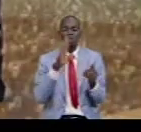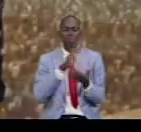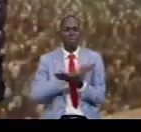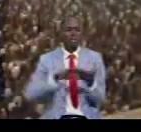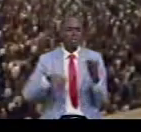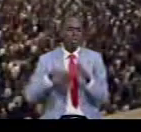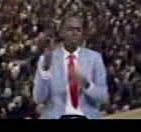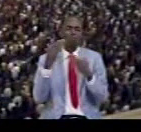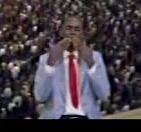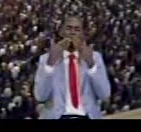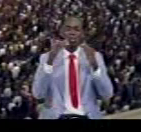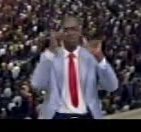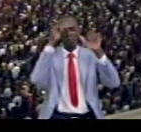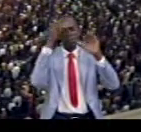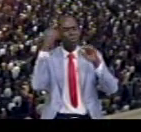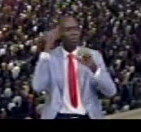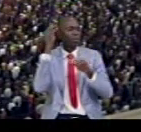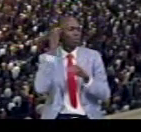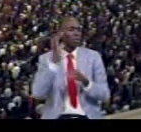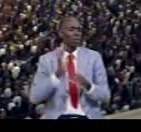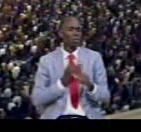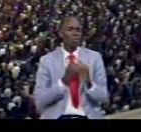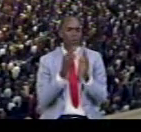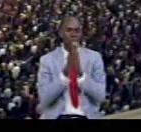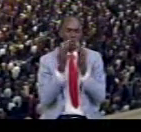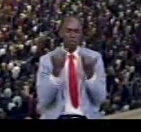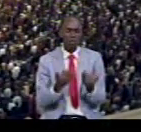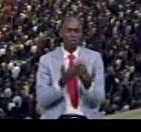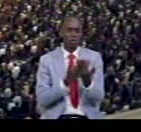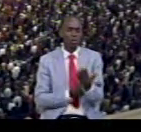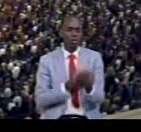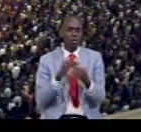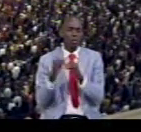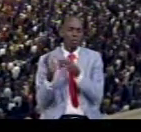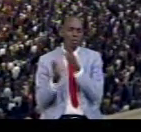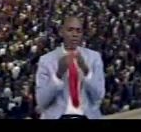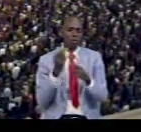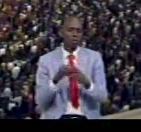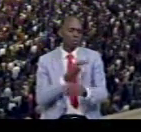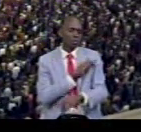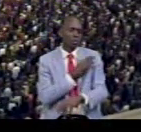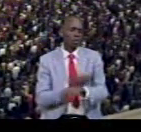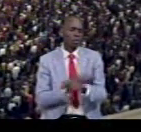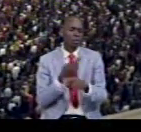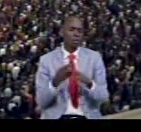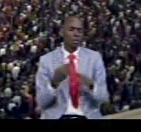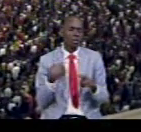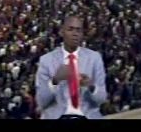hearing our prayers this morning. In Jesus' mighty name, we pray.